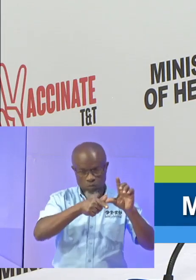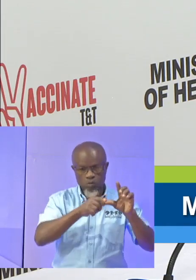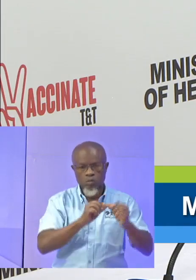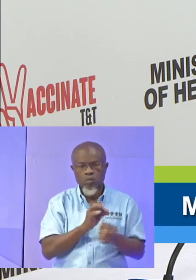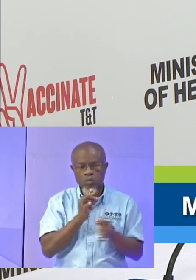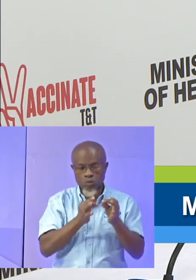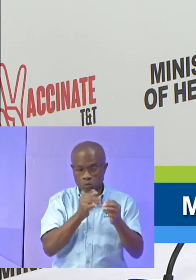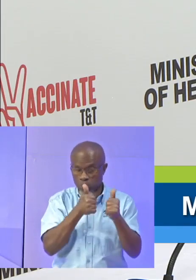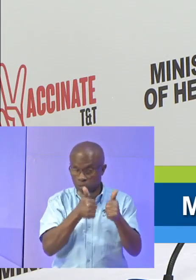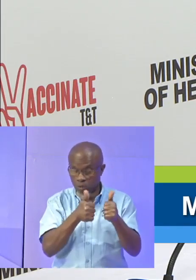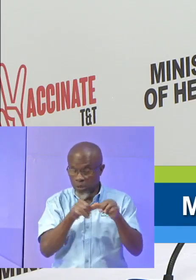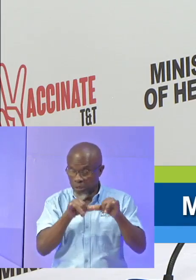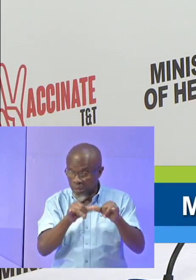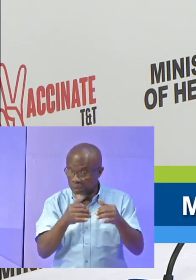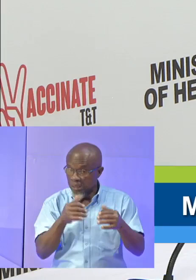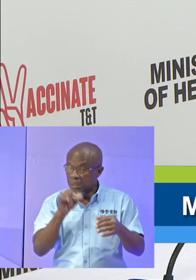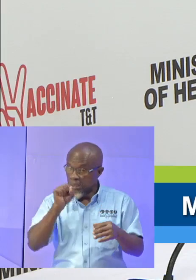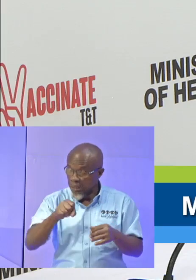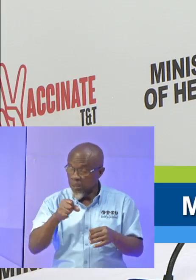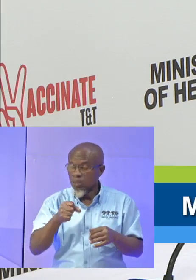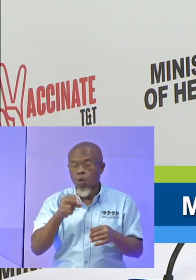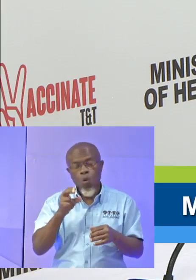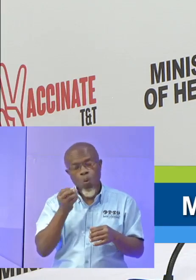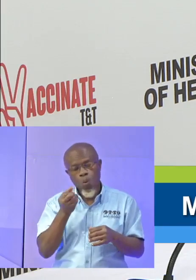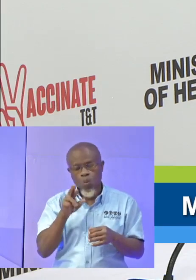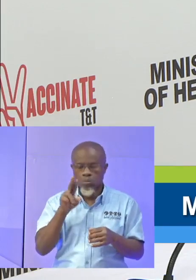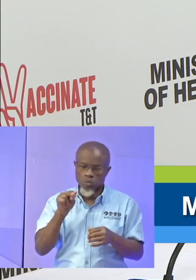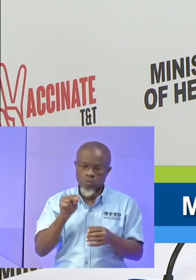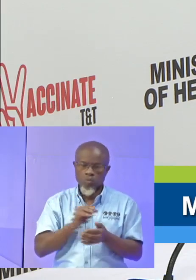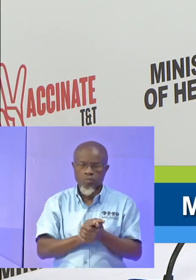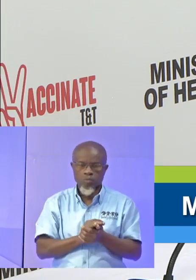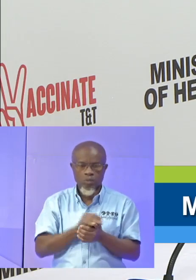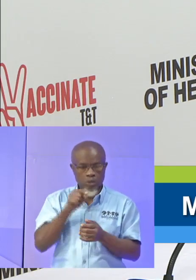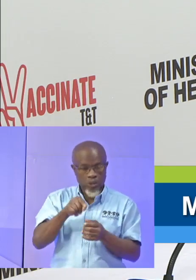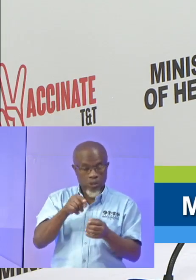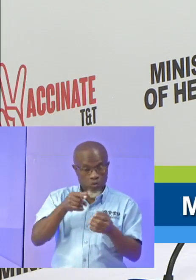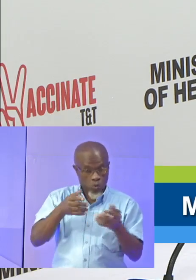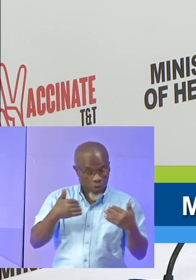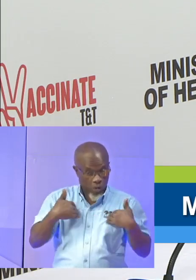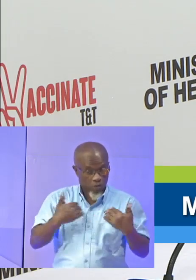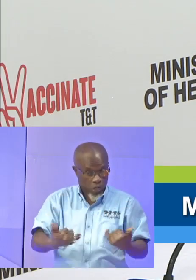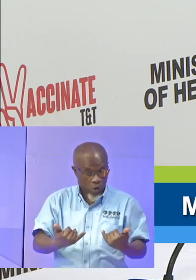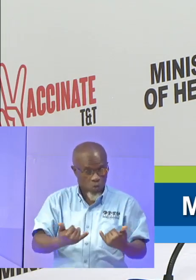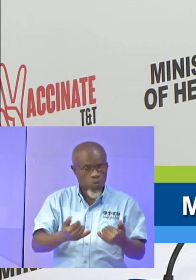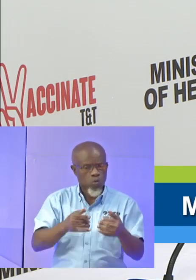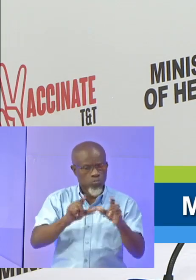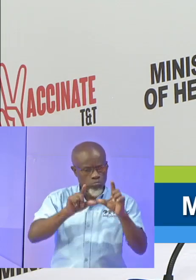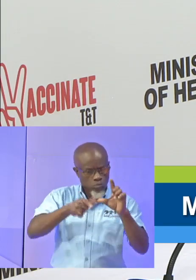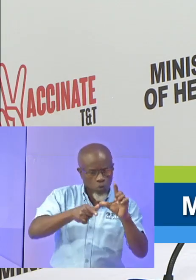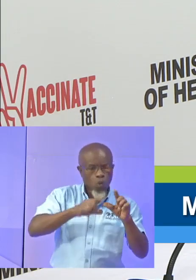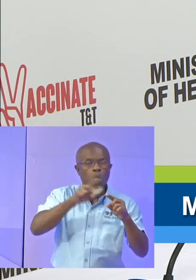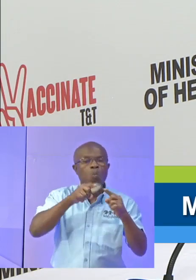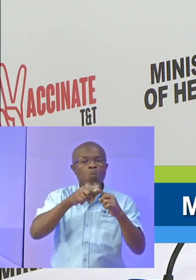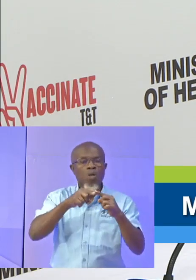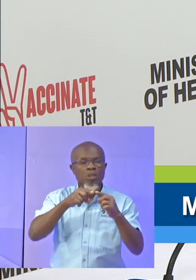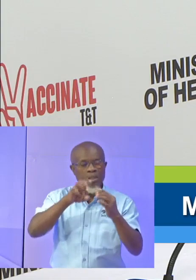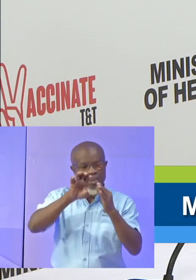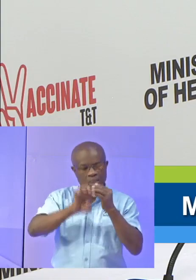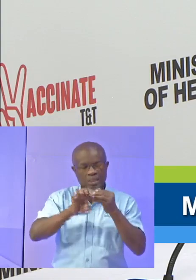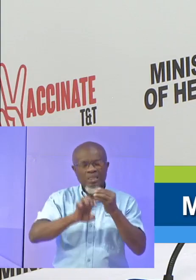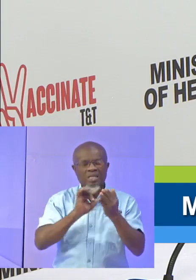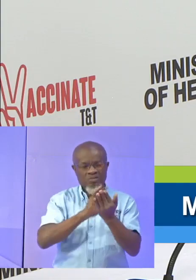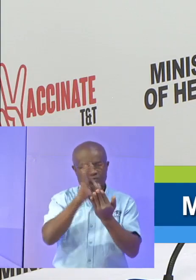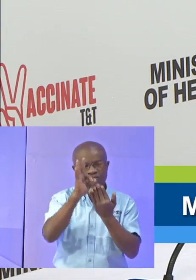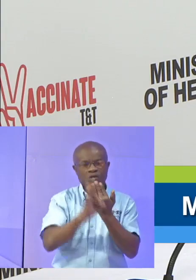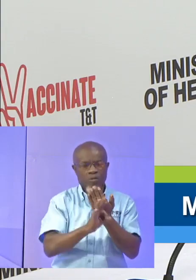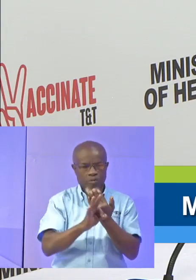is. The ones that we have in Trinidad are due to expire at the end of February, and once the storage conditions continue to be met, they will be good